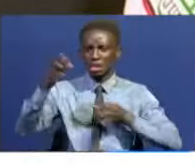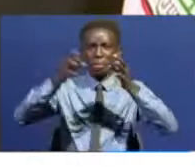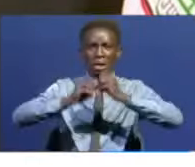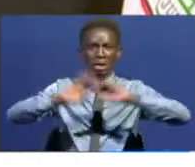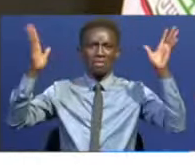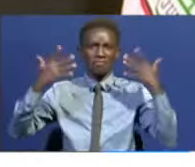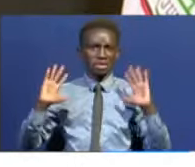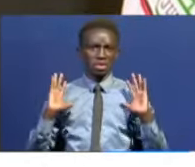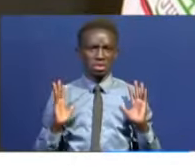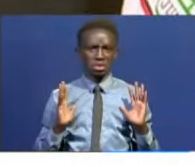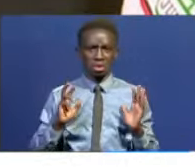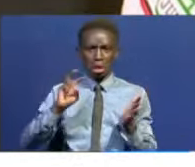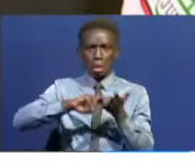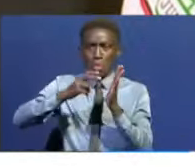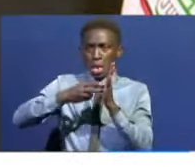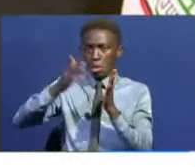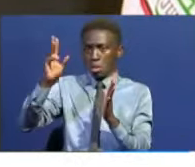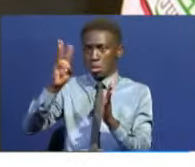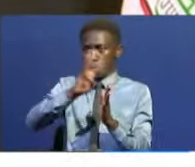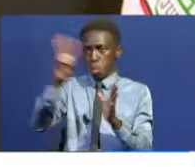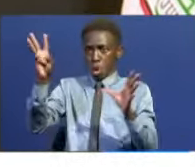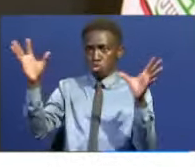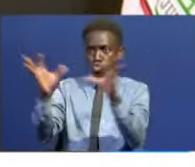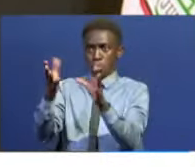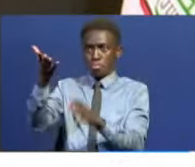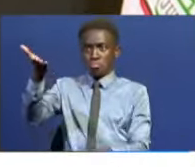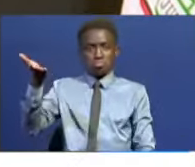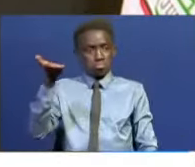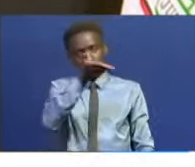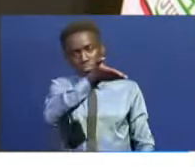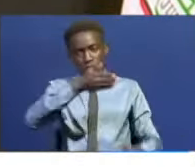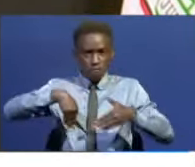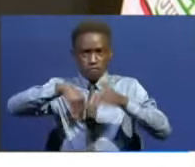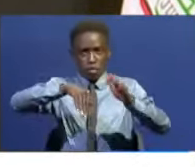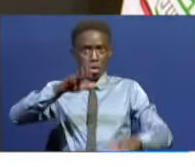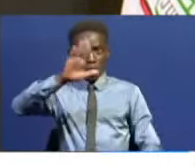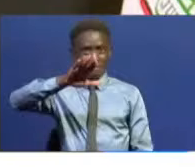It is upon them to demand their share as per this agreement.